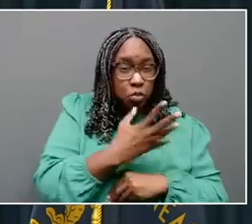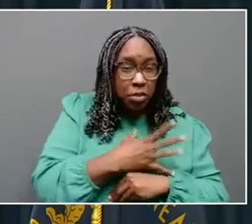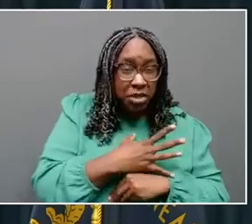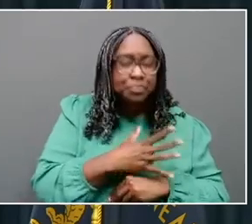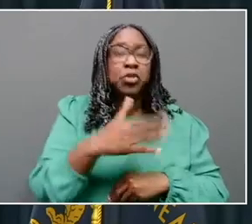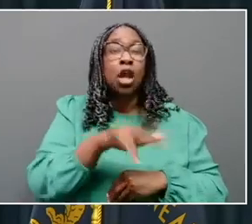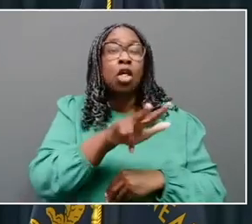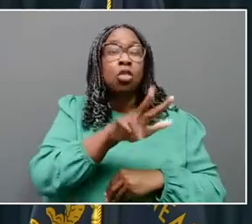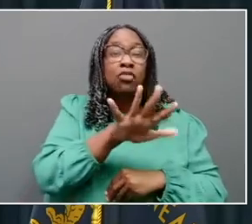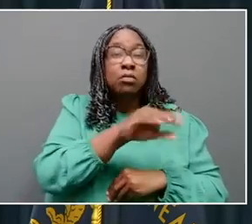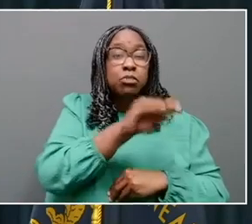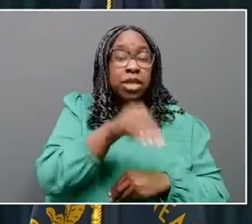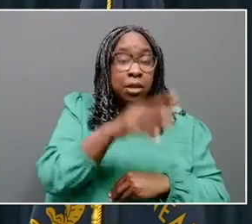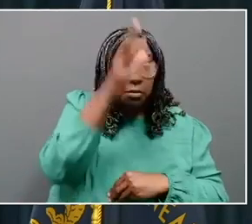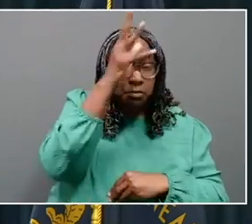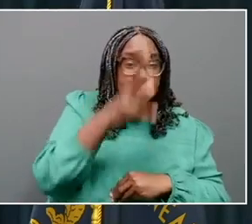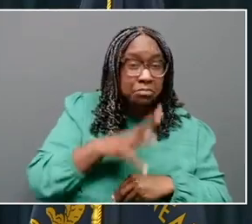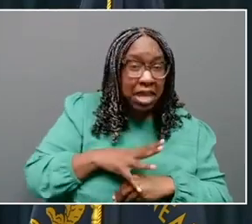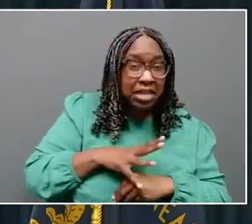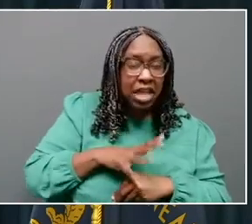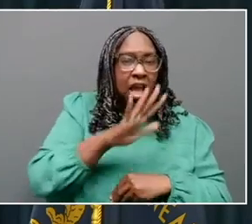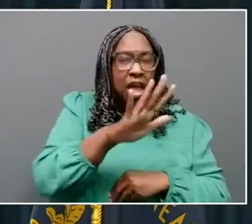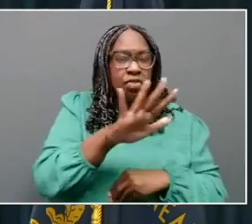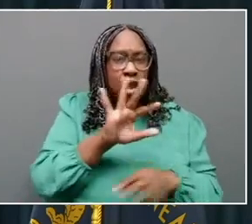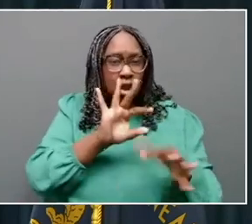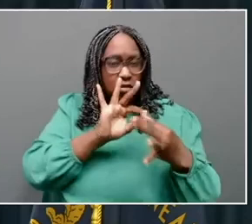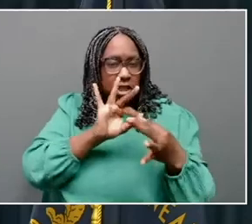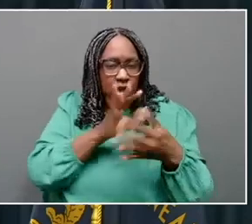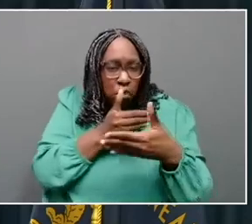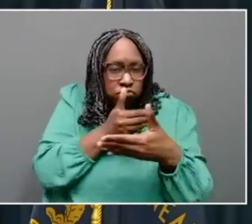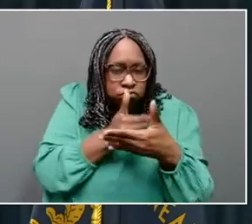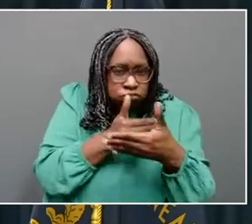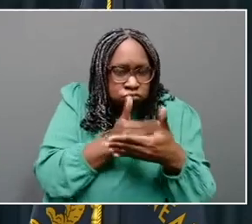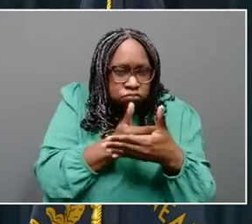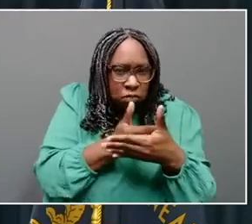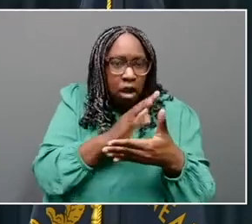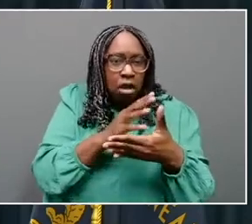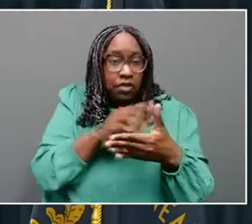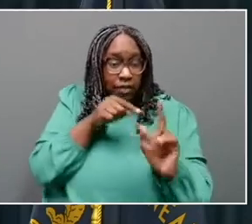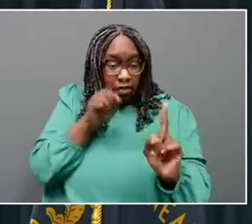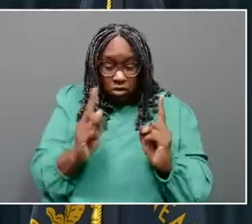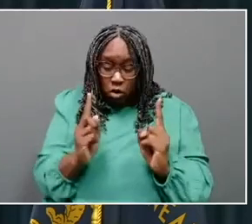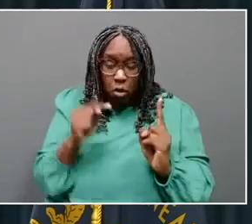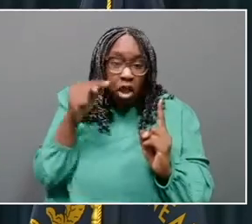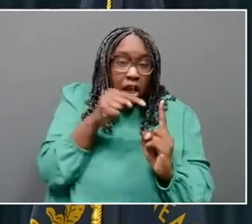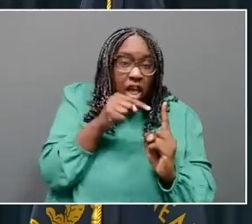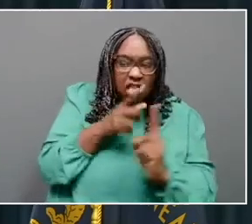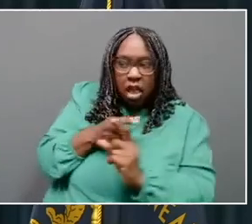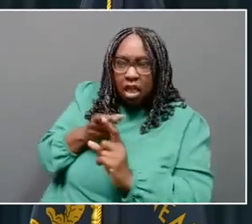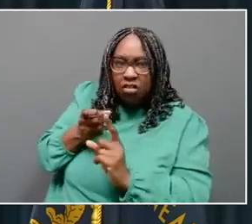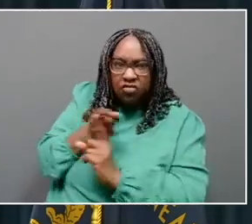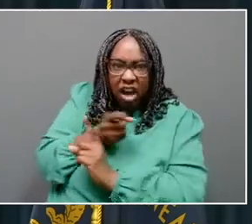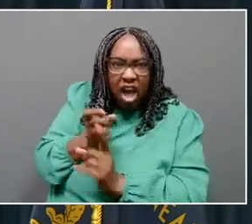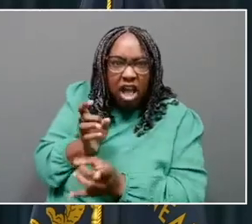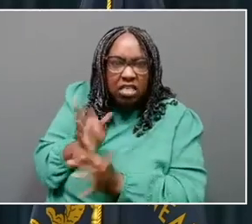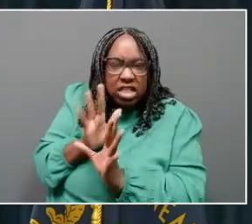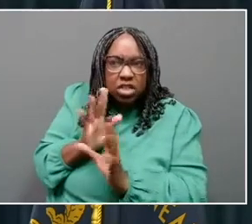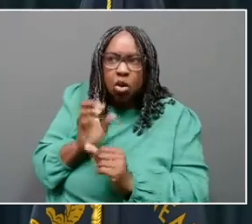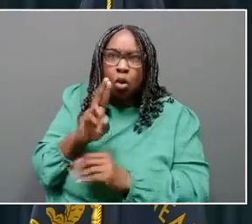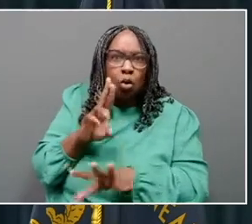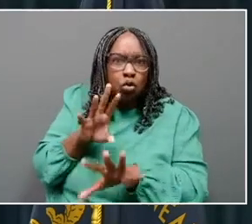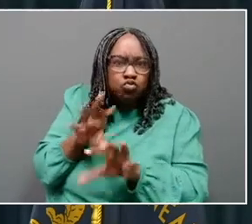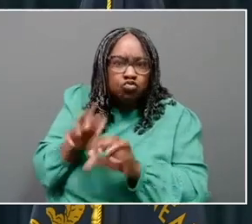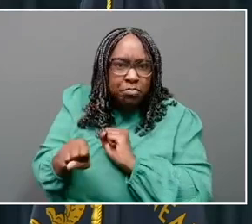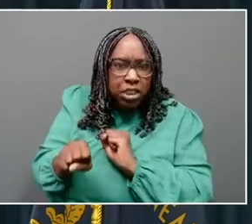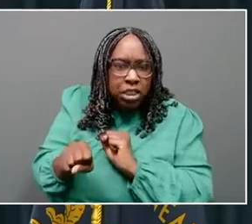intimate partner physical violence or rape in their lifetimes. As governor, but more important, as the dad of a son and a daughter,